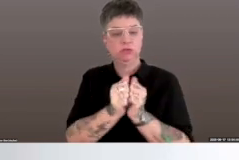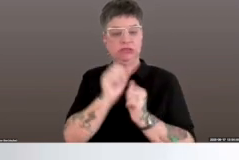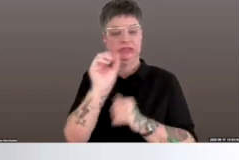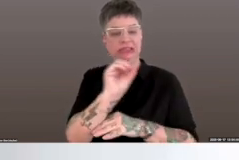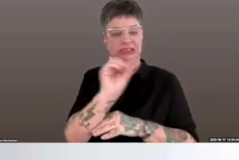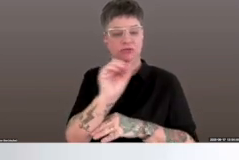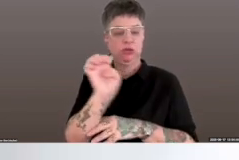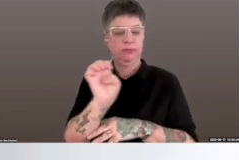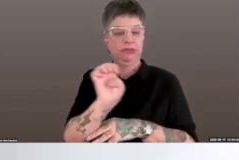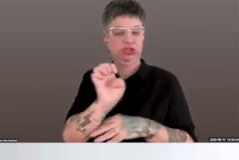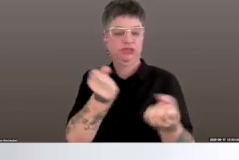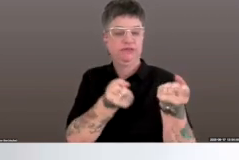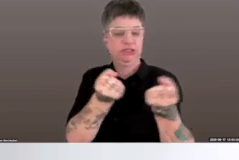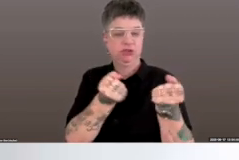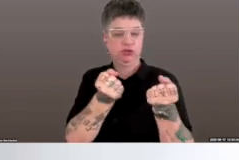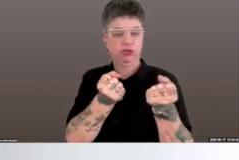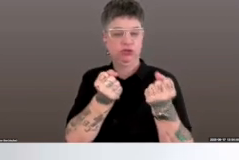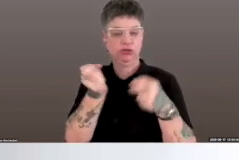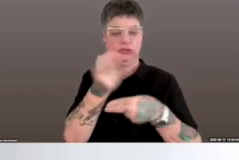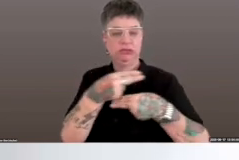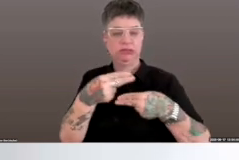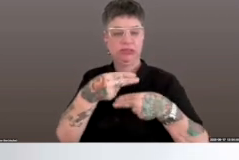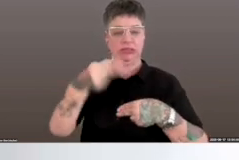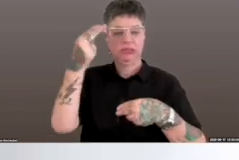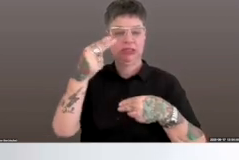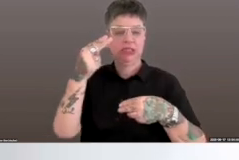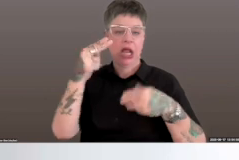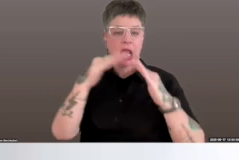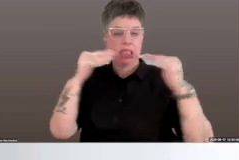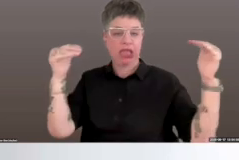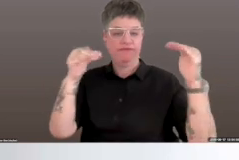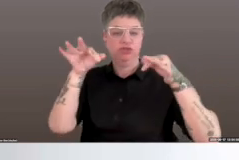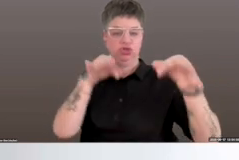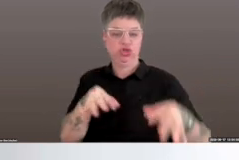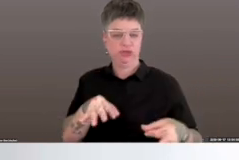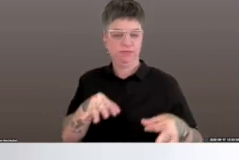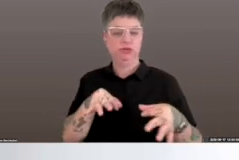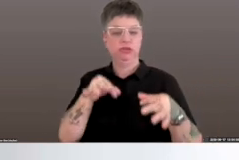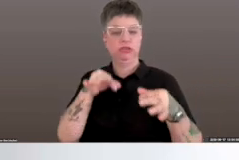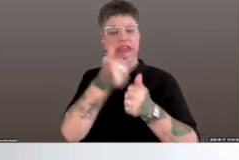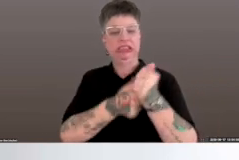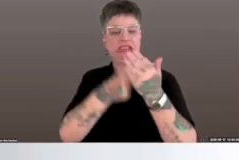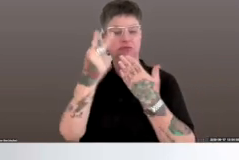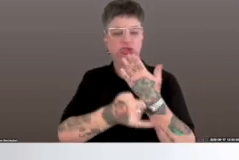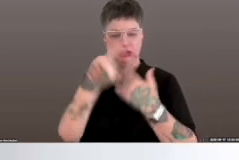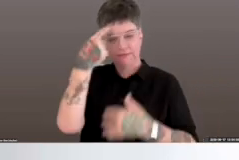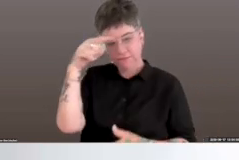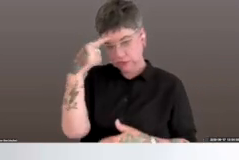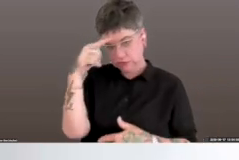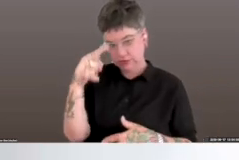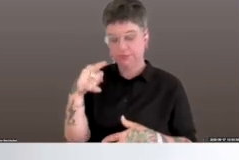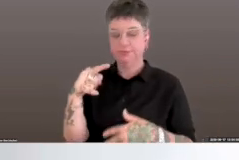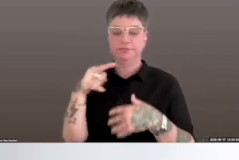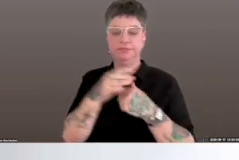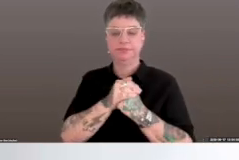vehicles. On the slide is a high-level description of what each project is designed to do. To ensure we're meeting communities where they